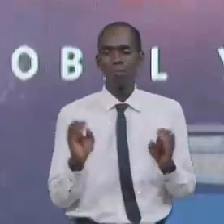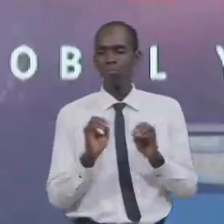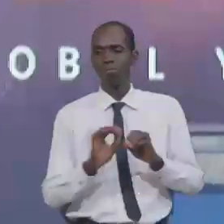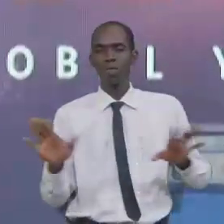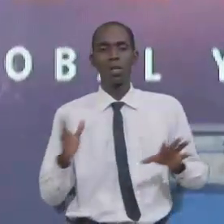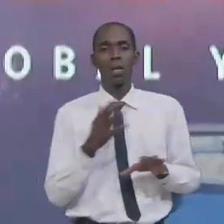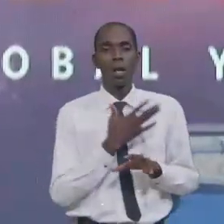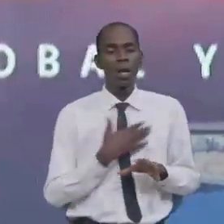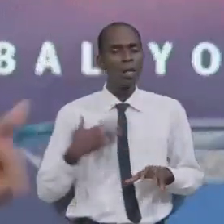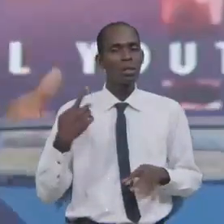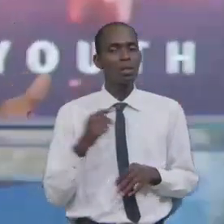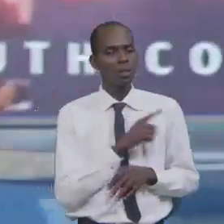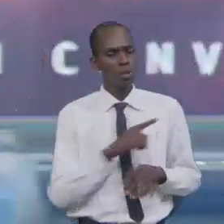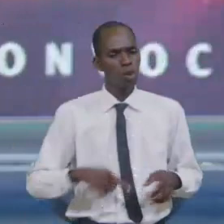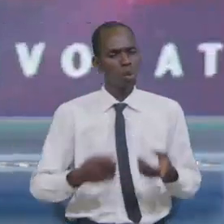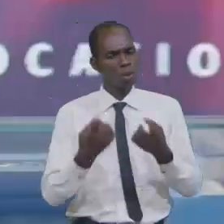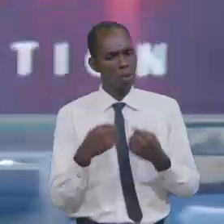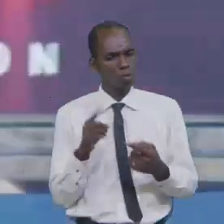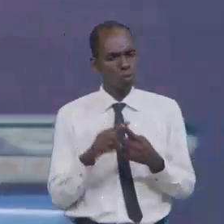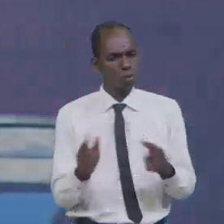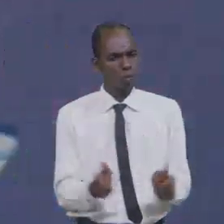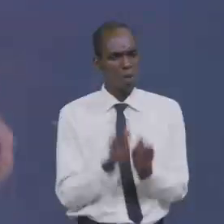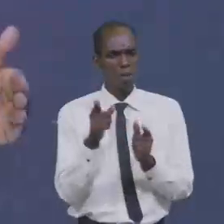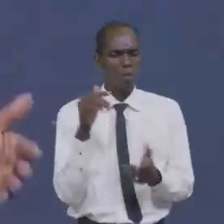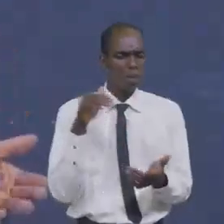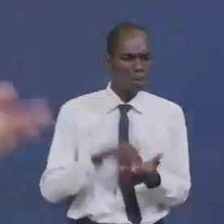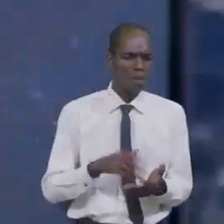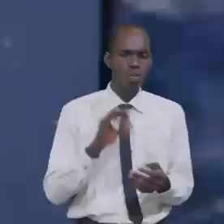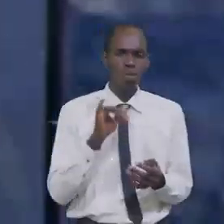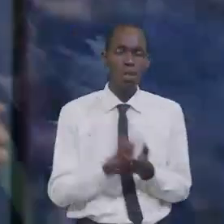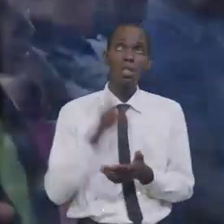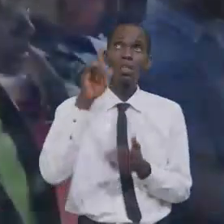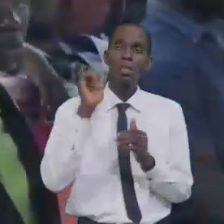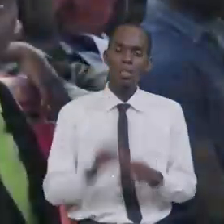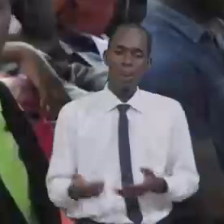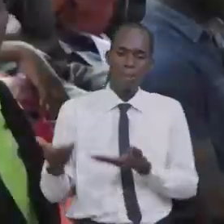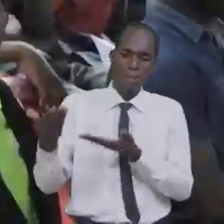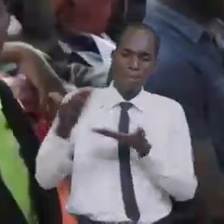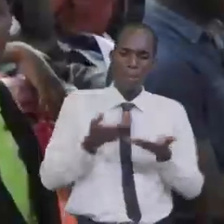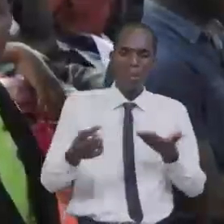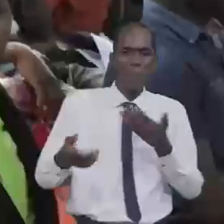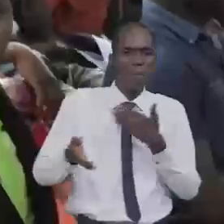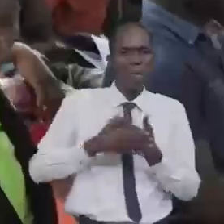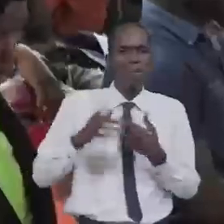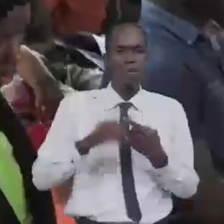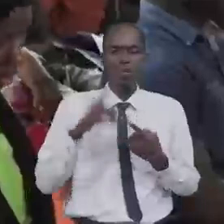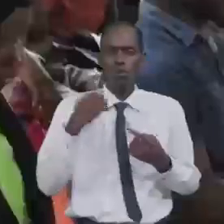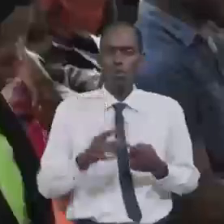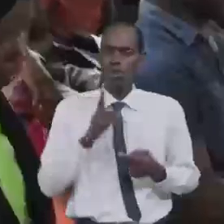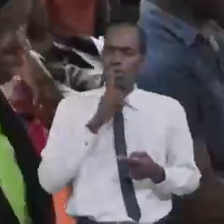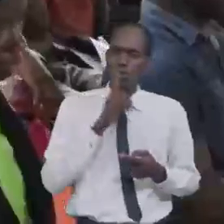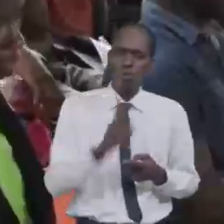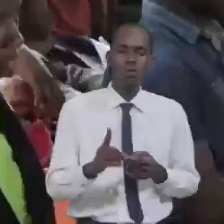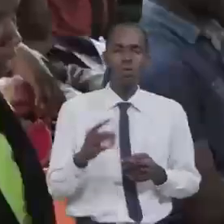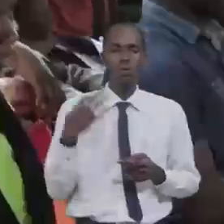to them again so that he can bring them back to the original position he created them. That's why he